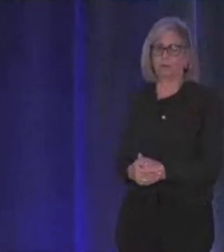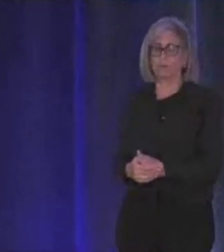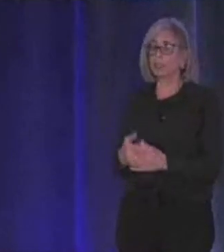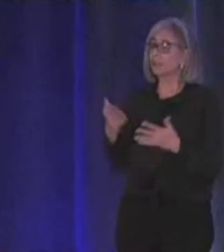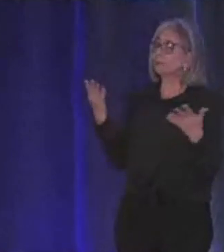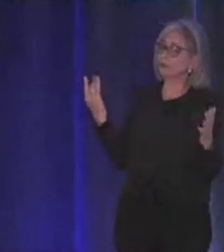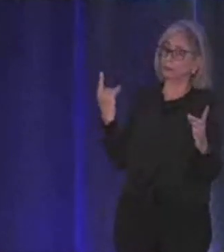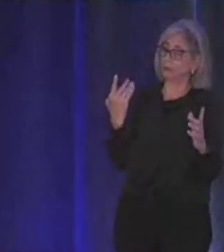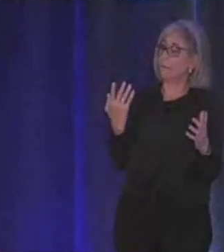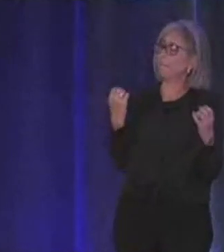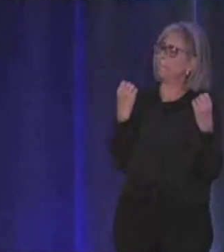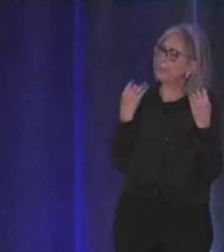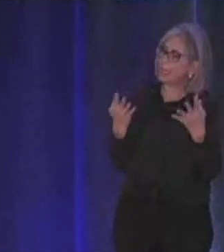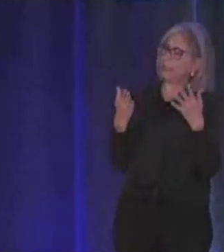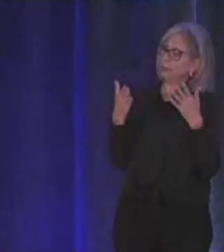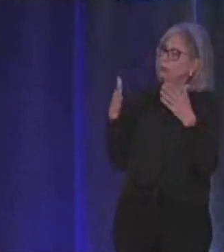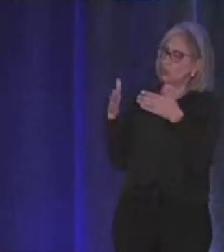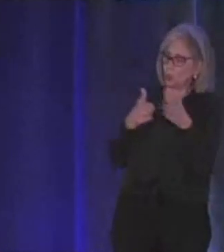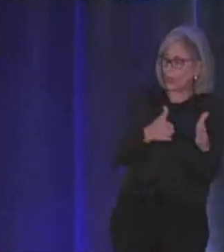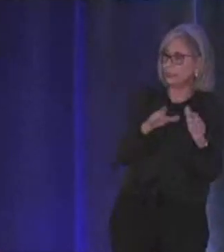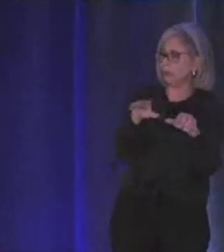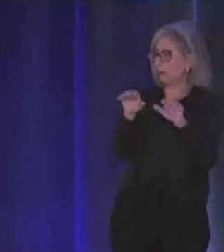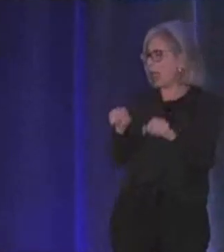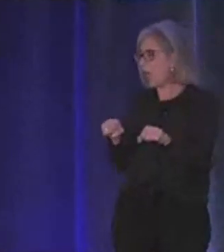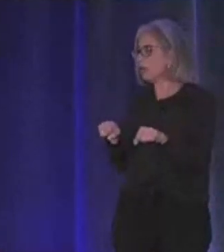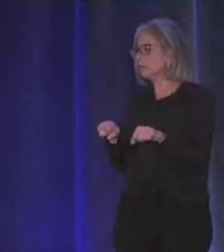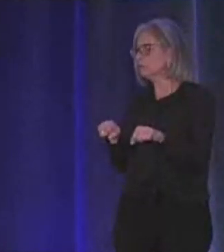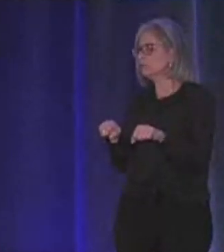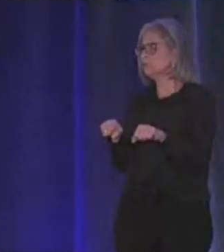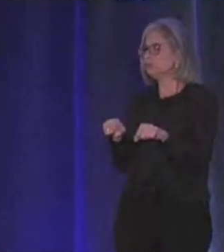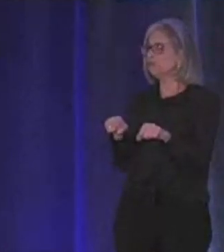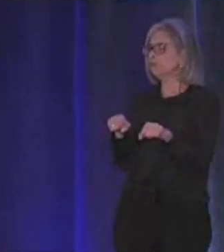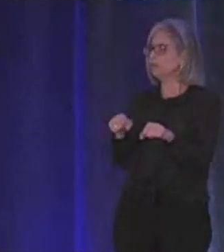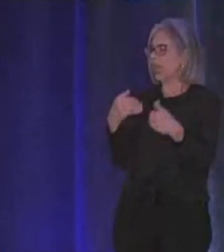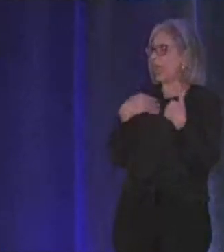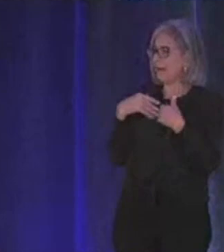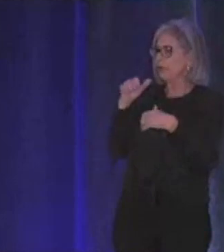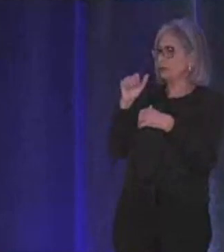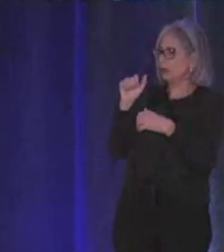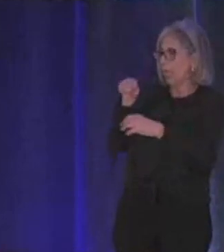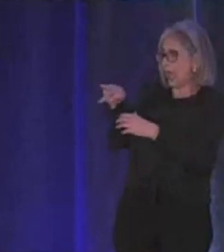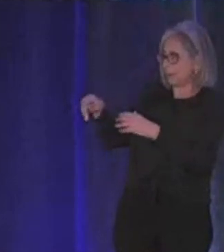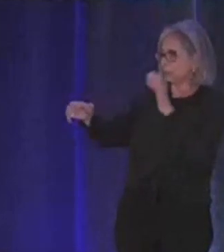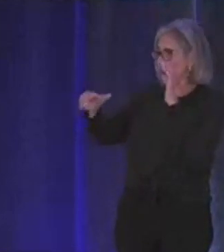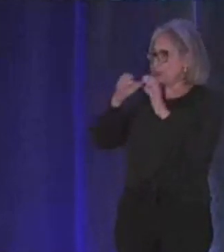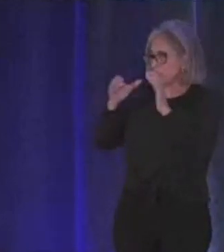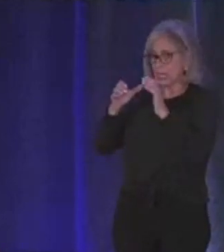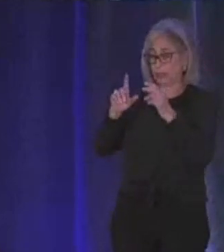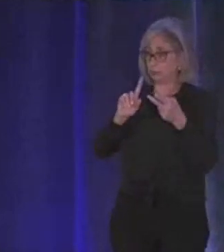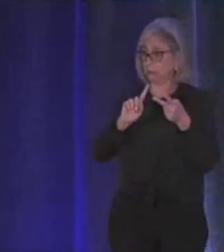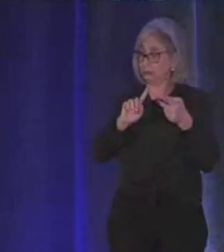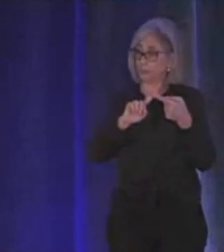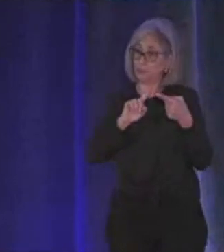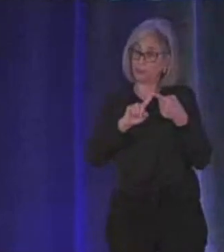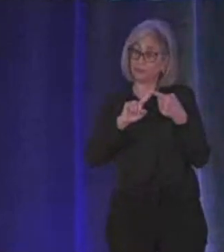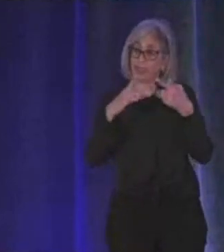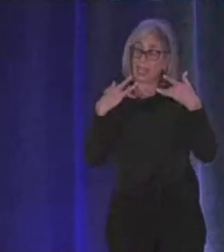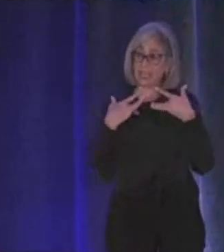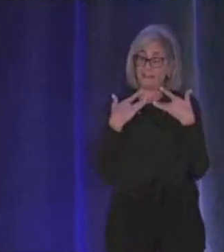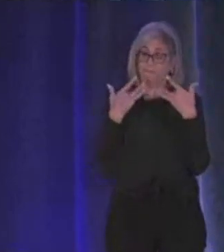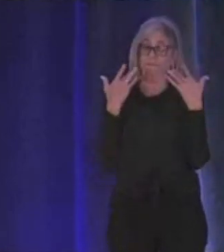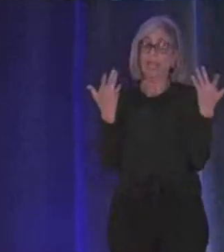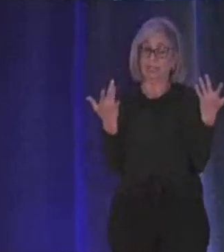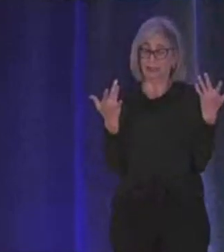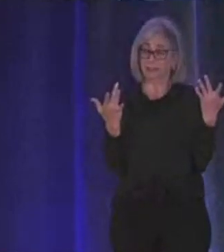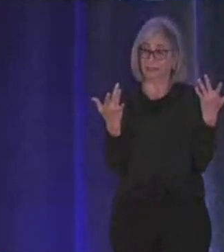So there are many ways in which you can, have your apps communicate. Events is definitely a great way. You